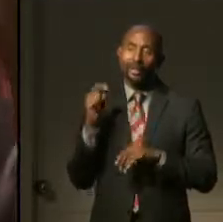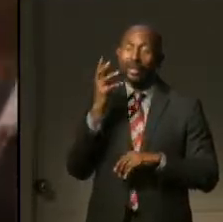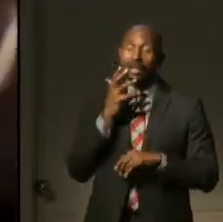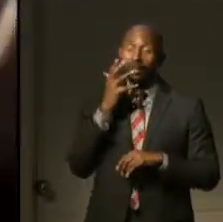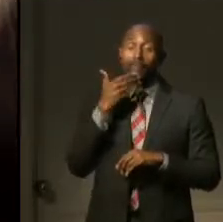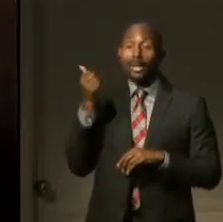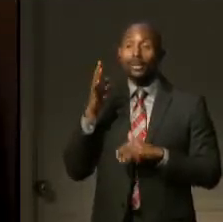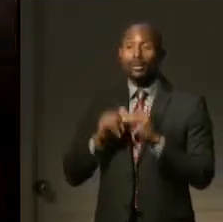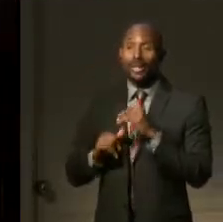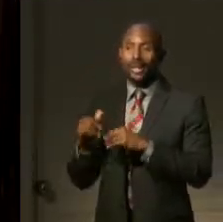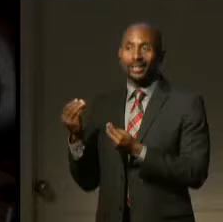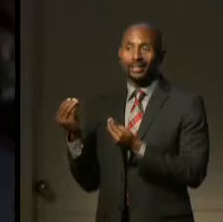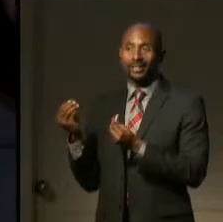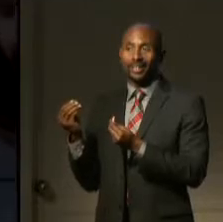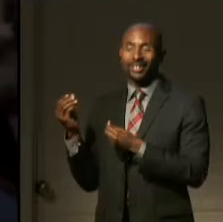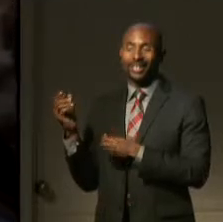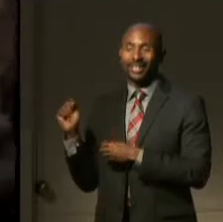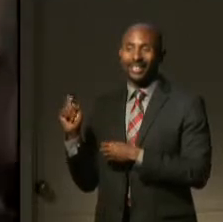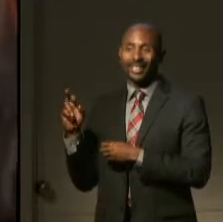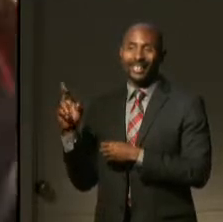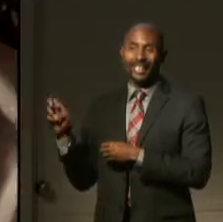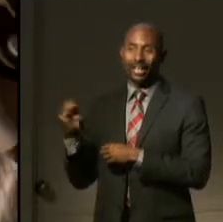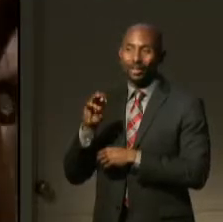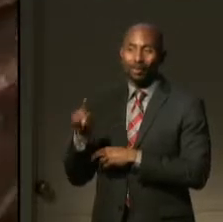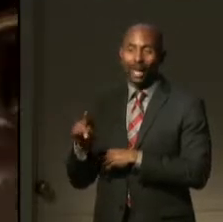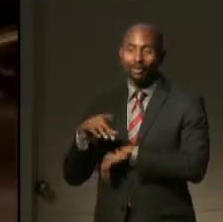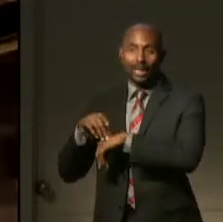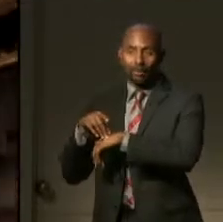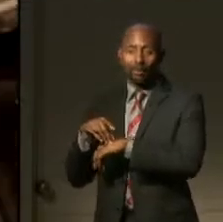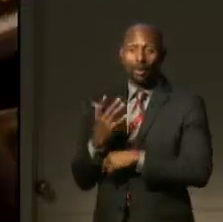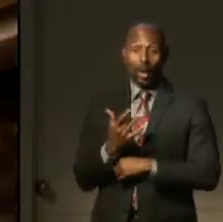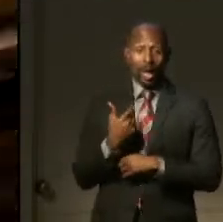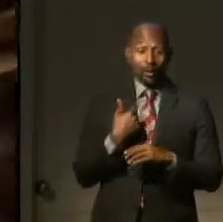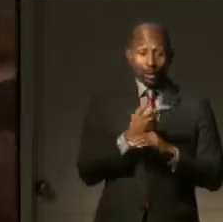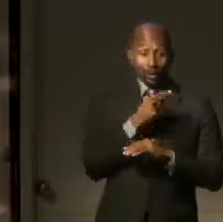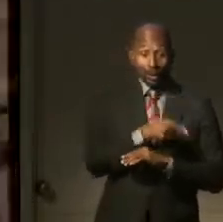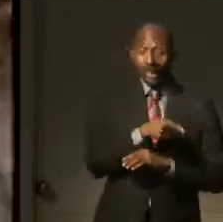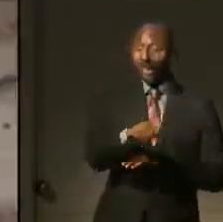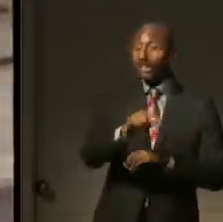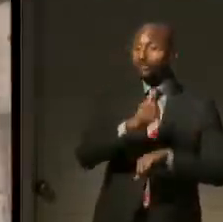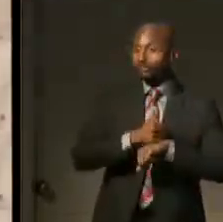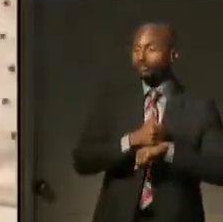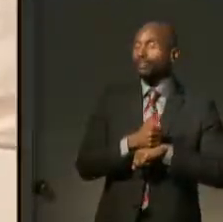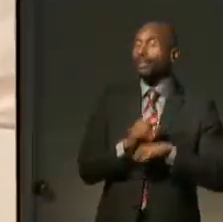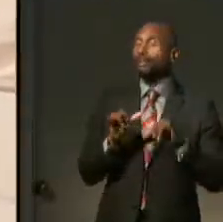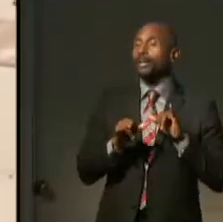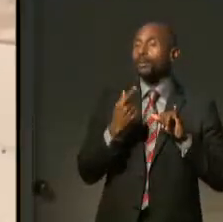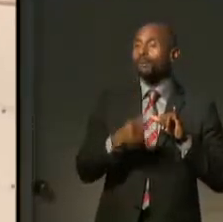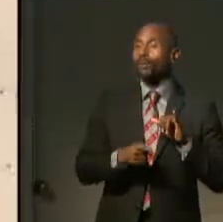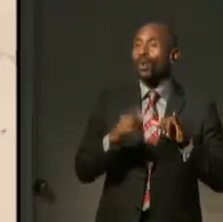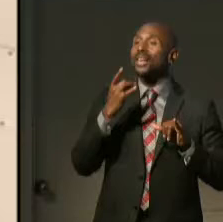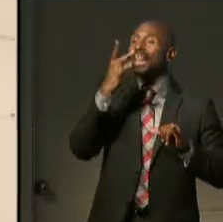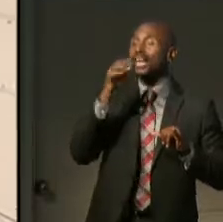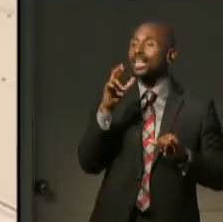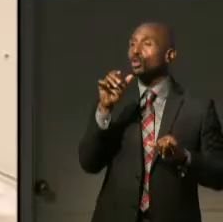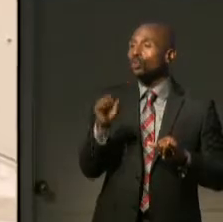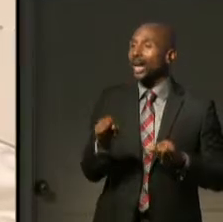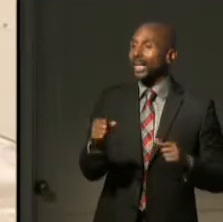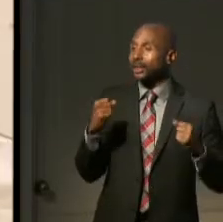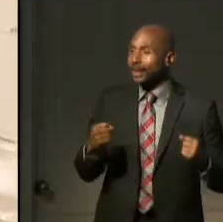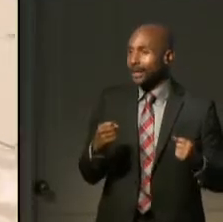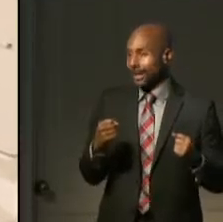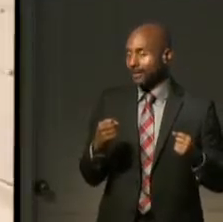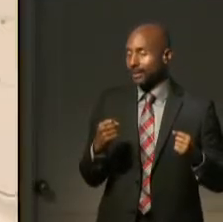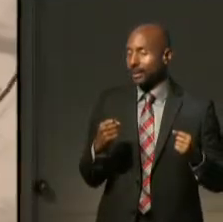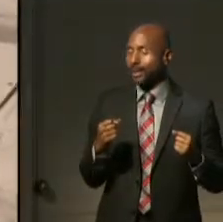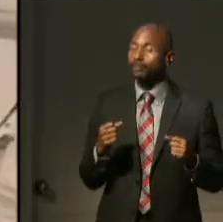map geometry, because it's really based directly on measurements of the intensity of rays of light. And the cool thing is that you can see this in a